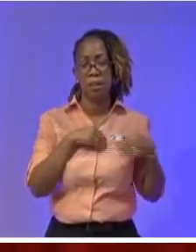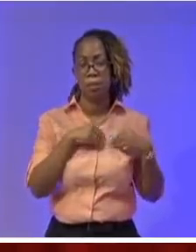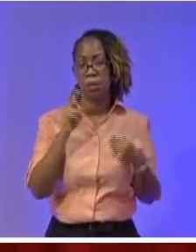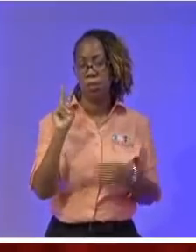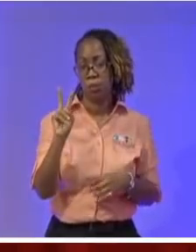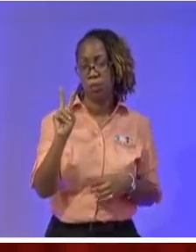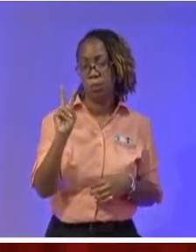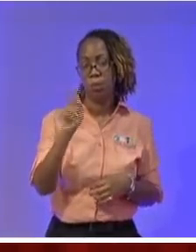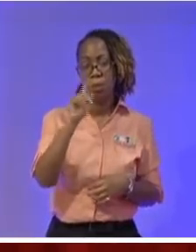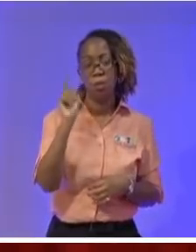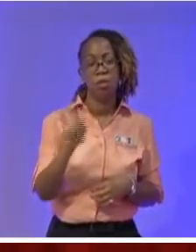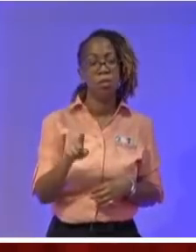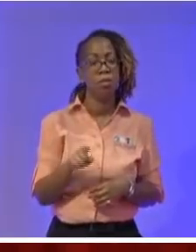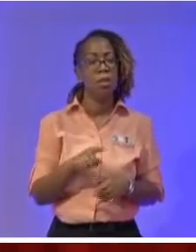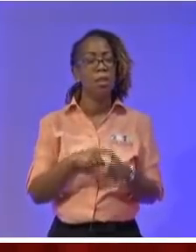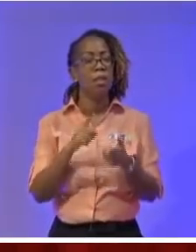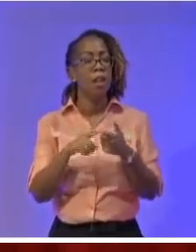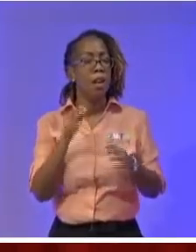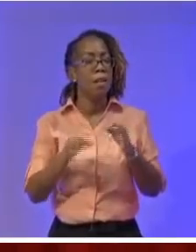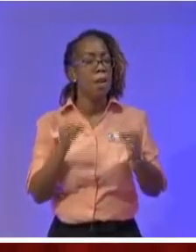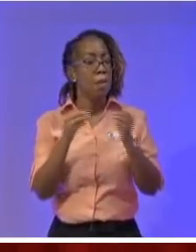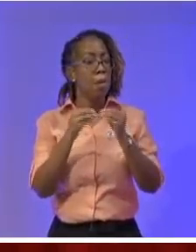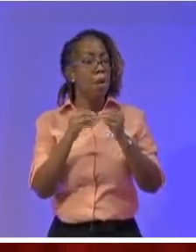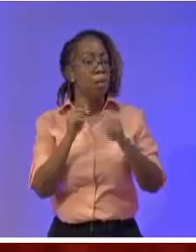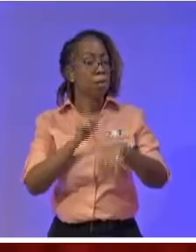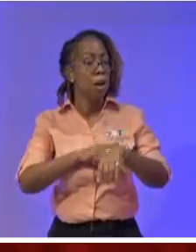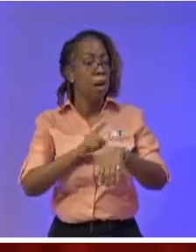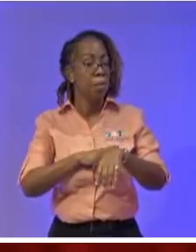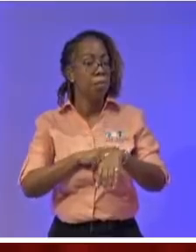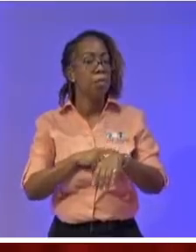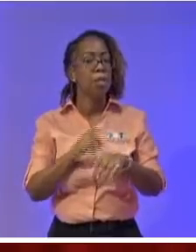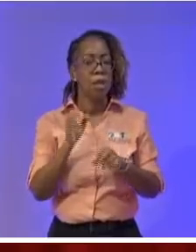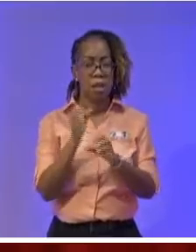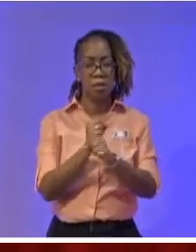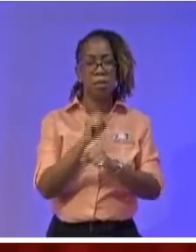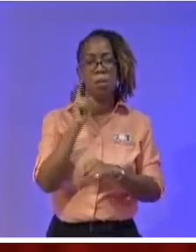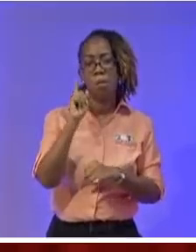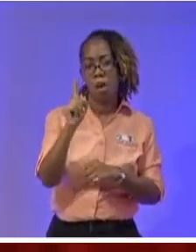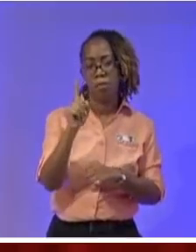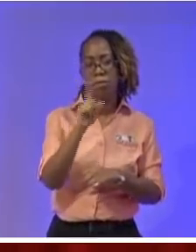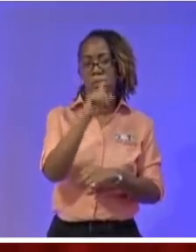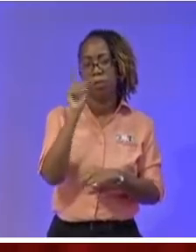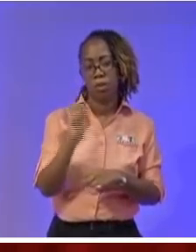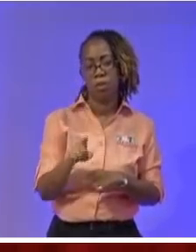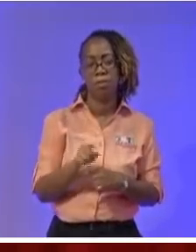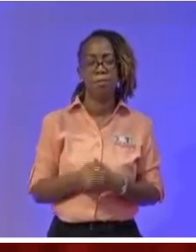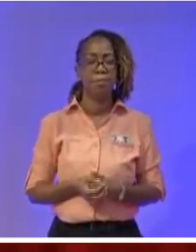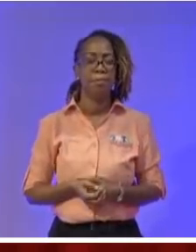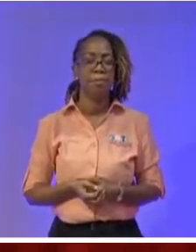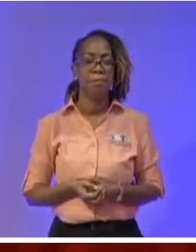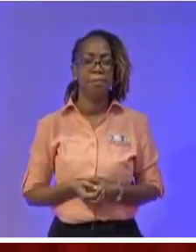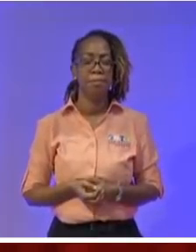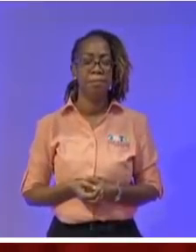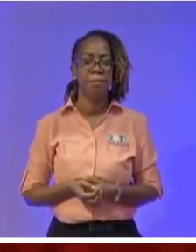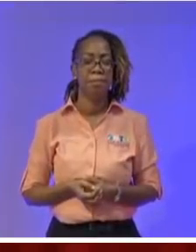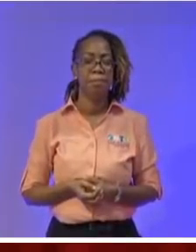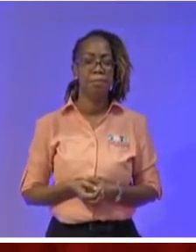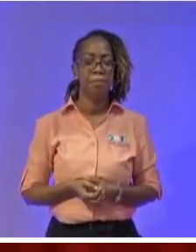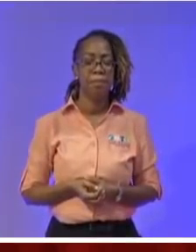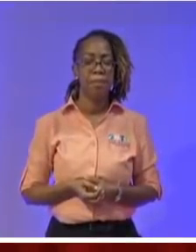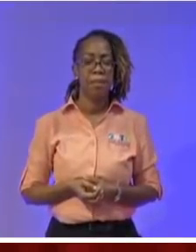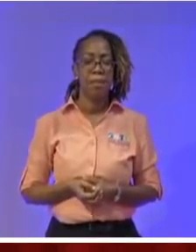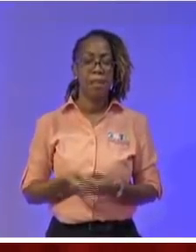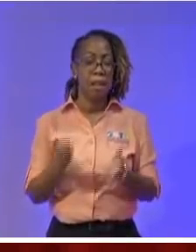media once the time permits. Kindly pose 1 question during all other rounds of questions. Again, today